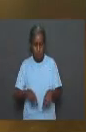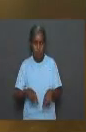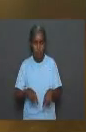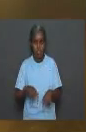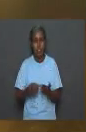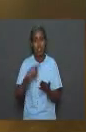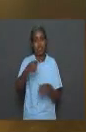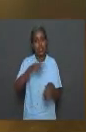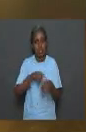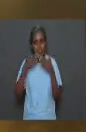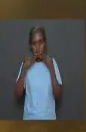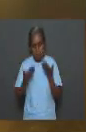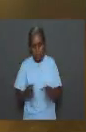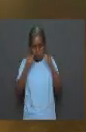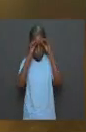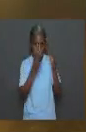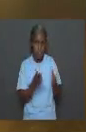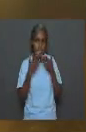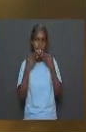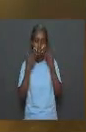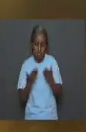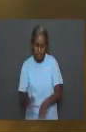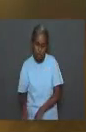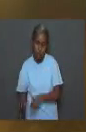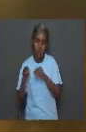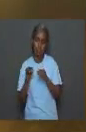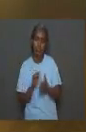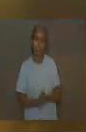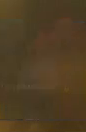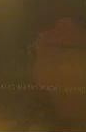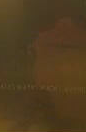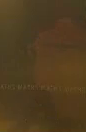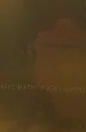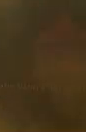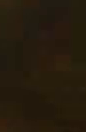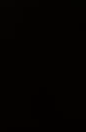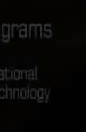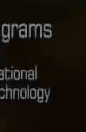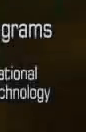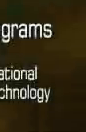today. Until next time, thank you, teacher. Thank you, students.